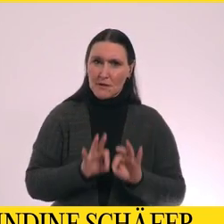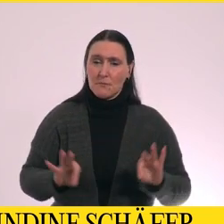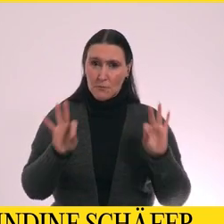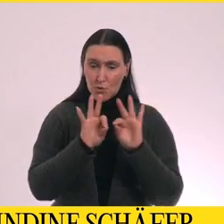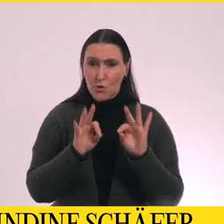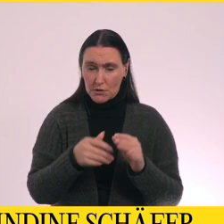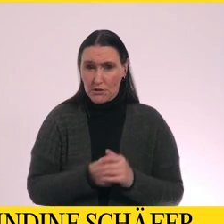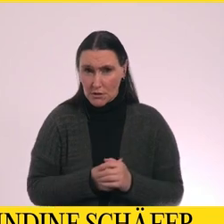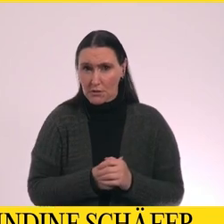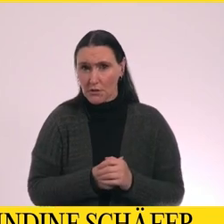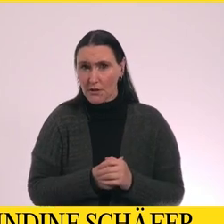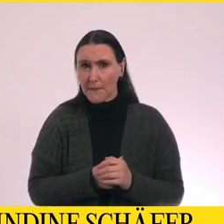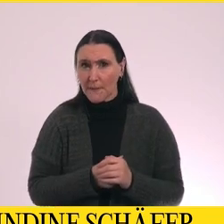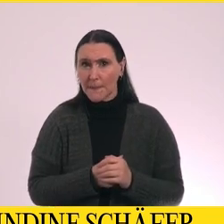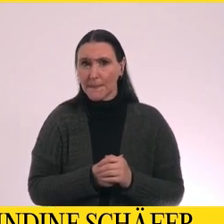deliberate choice.